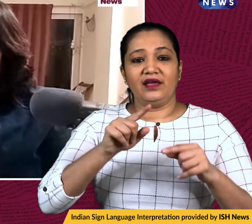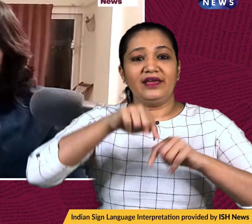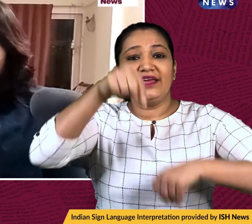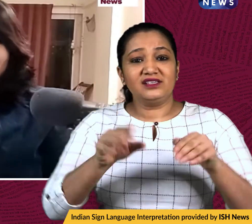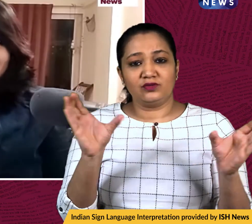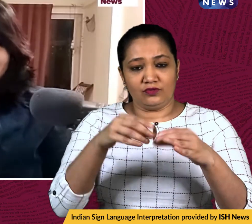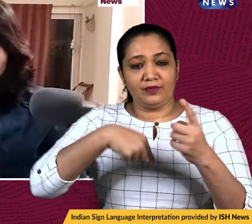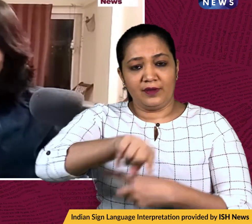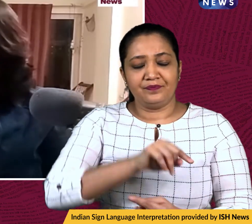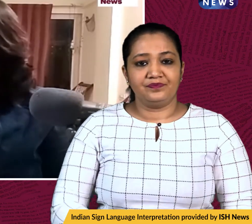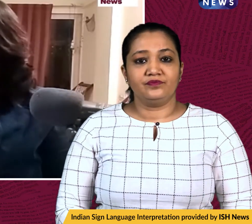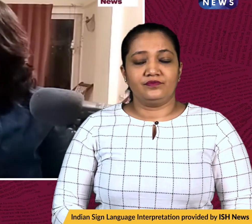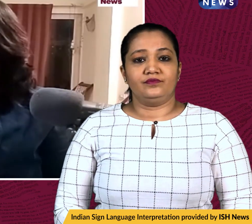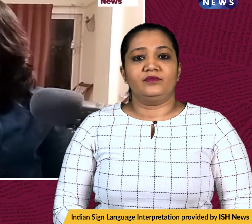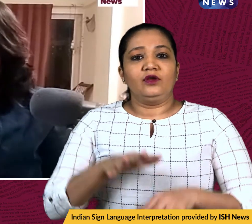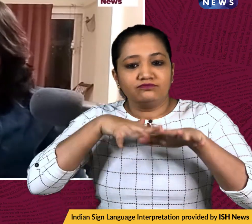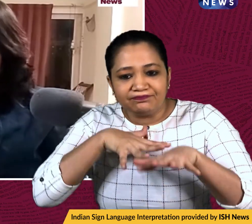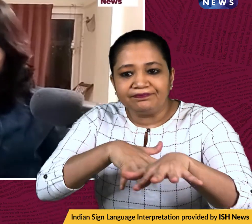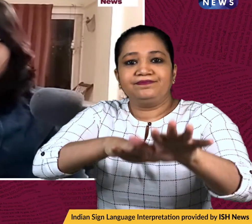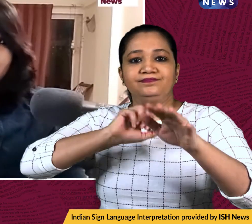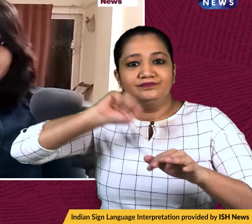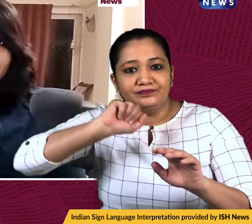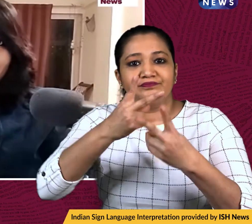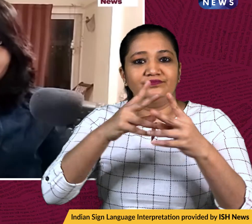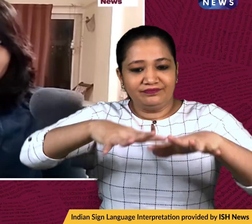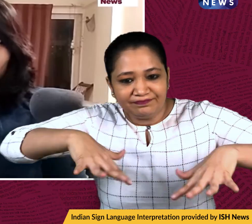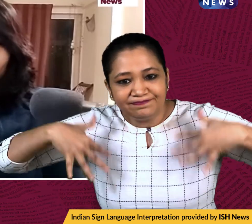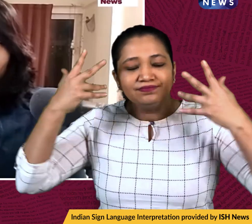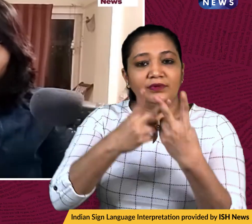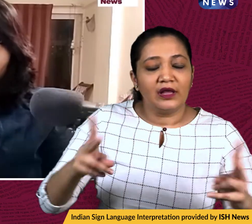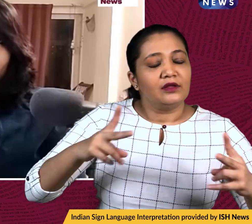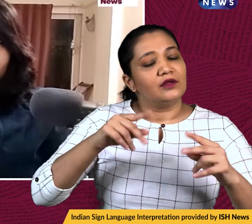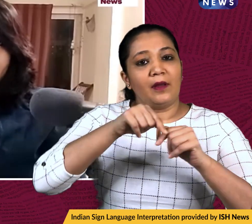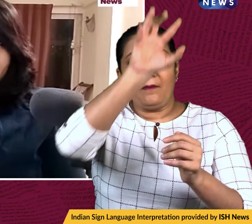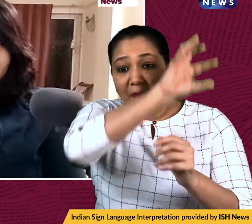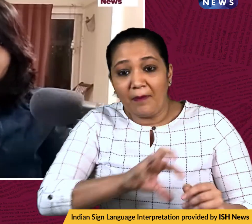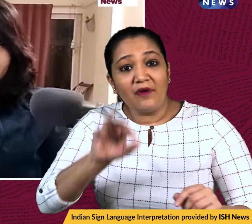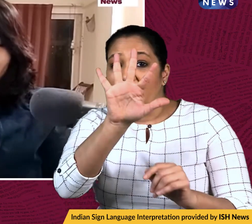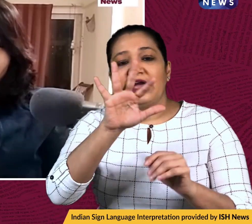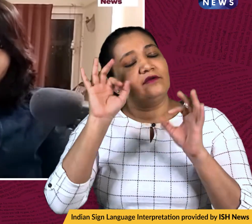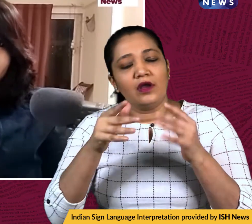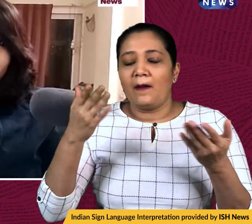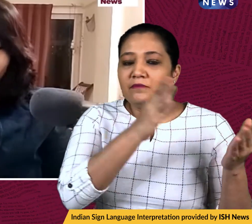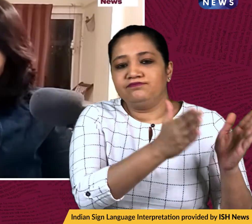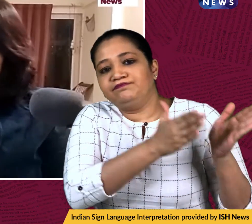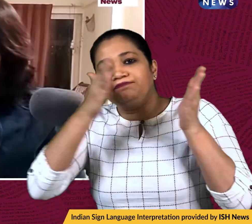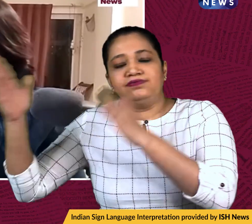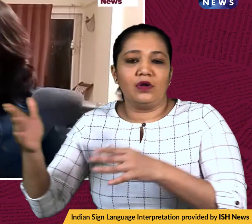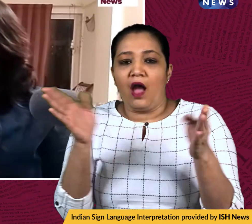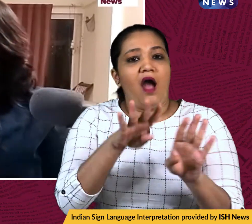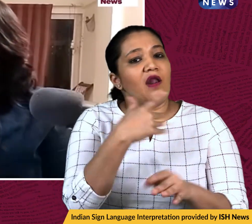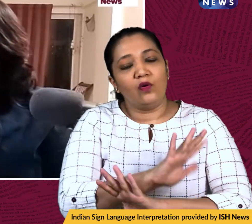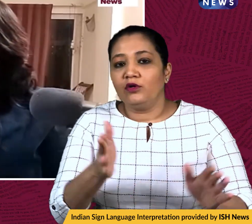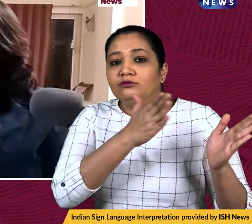today extended the ban on roadshows and political rallies in all poll-bound states till the 11th of